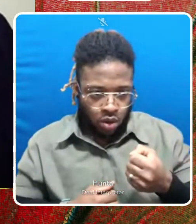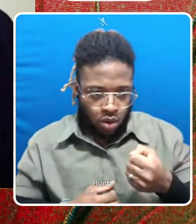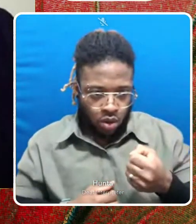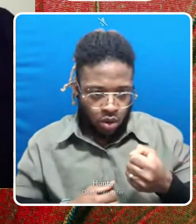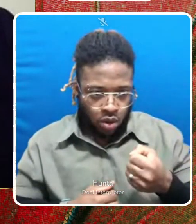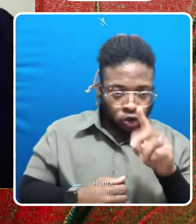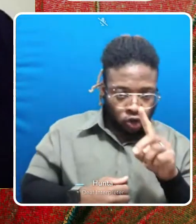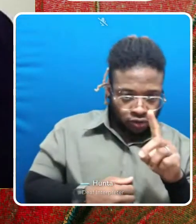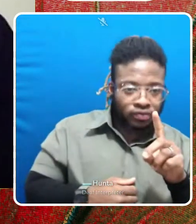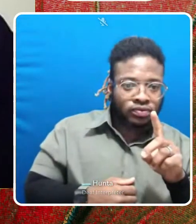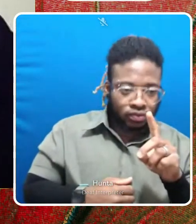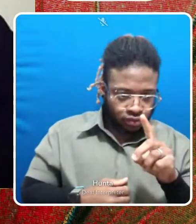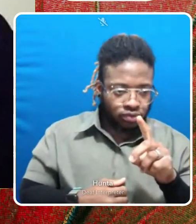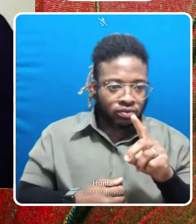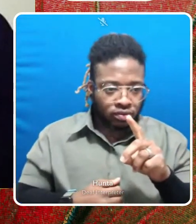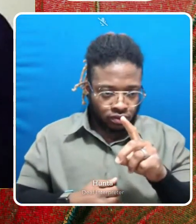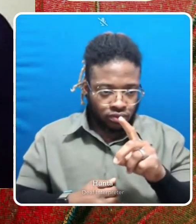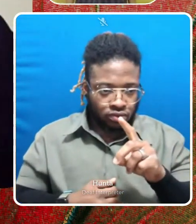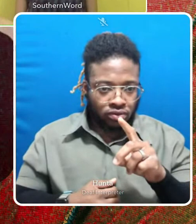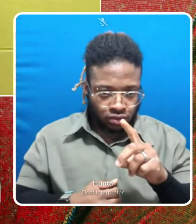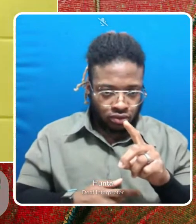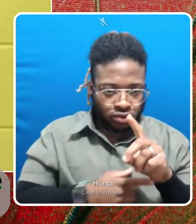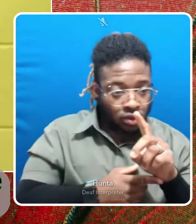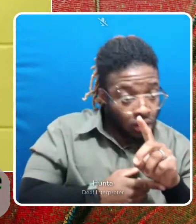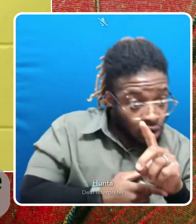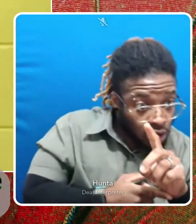Let's go. Southern Word.